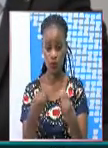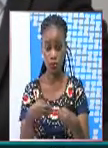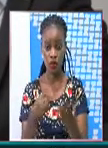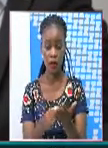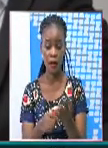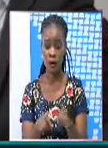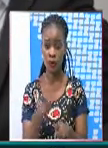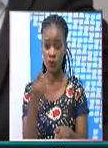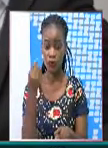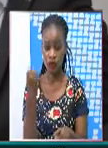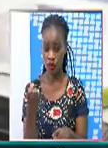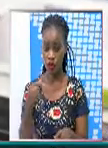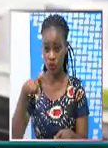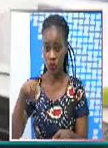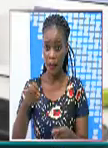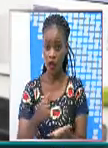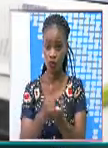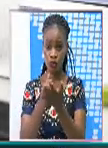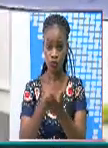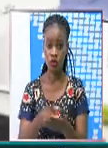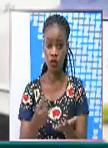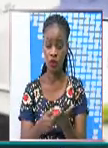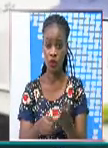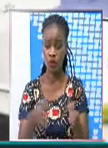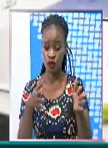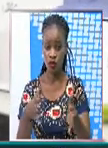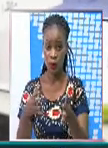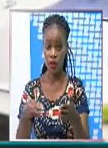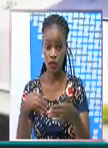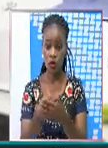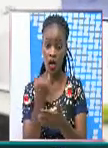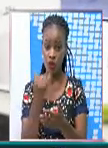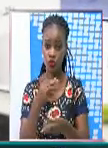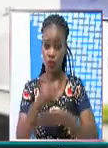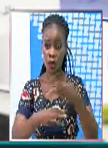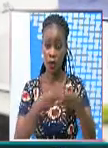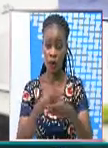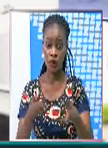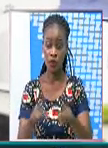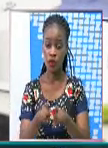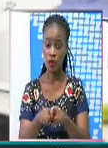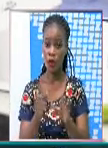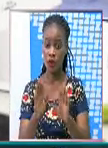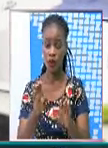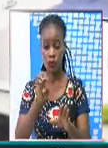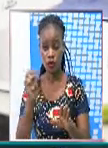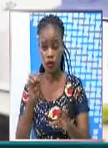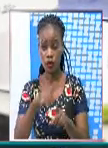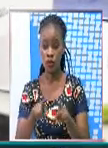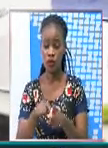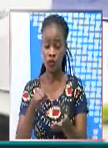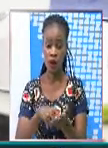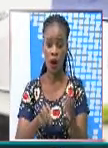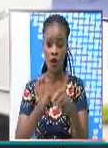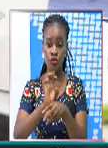obuwumbi 670 okuyamba ku Uganda mu nteekateeka empya ey'amawanga agali mu mukago ogwa East Africa omuli